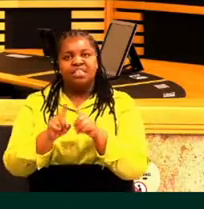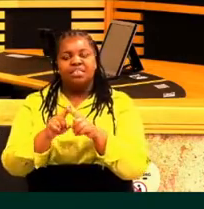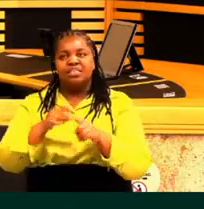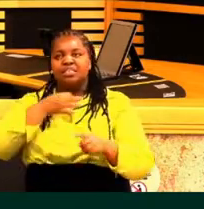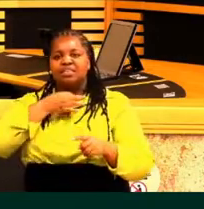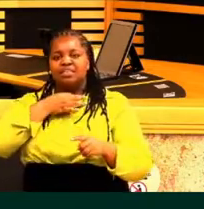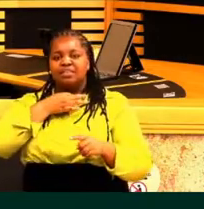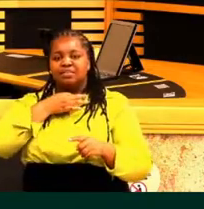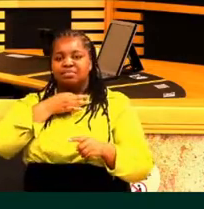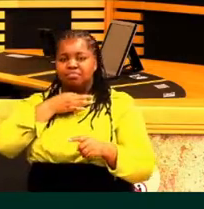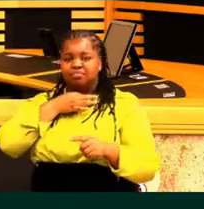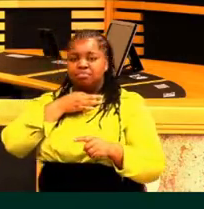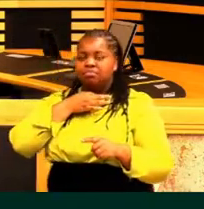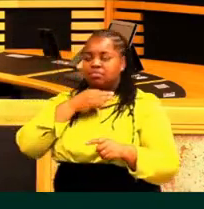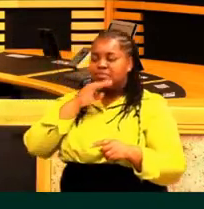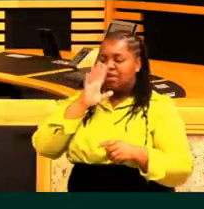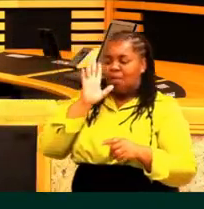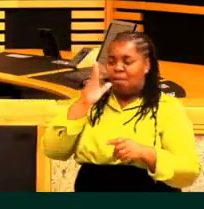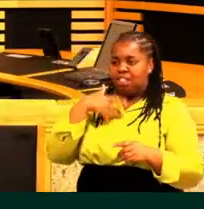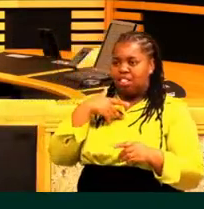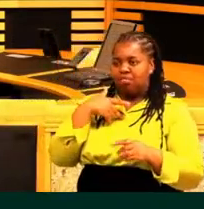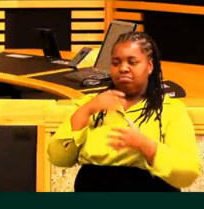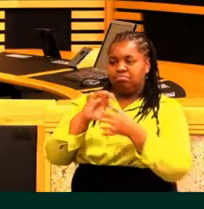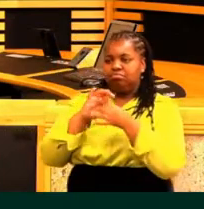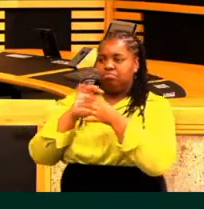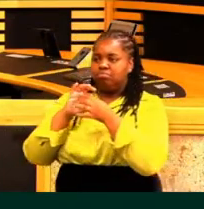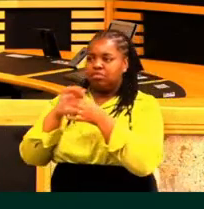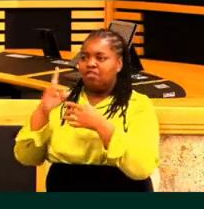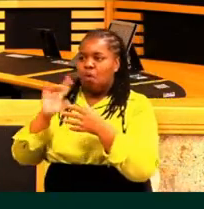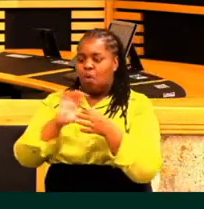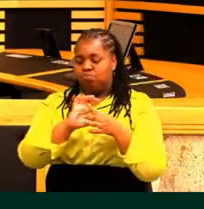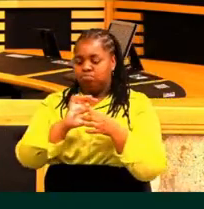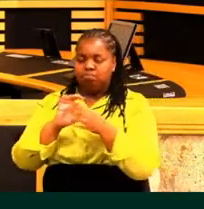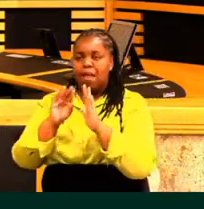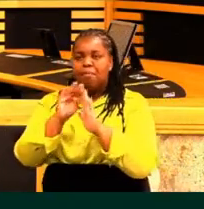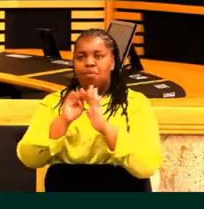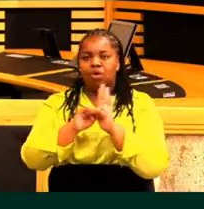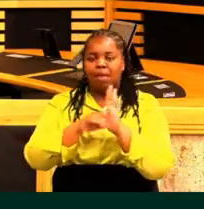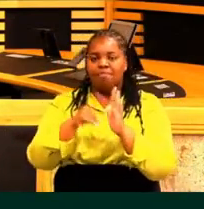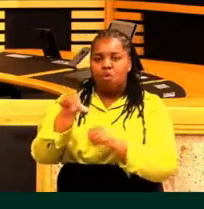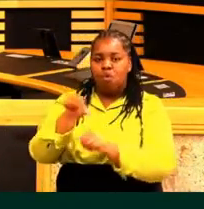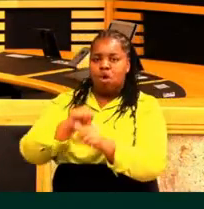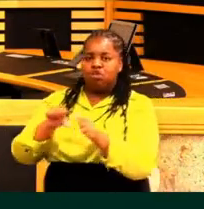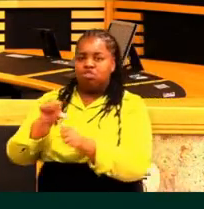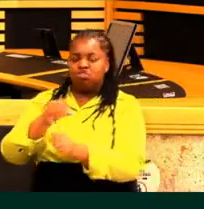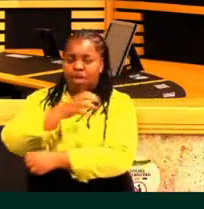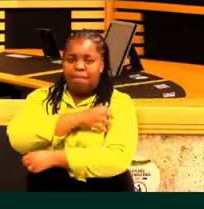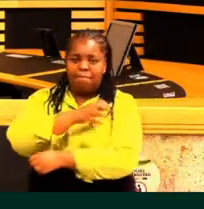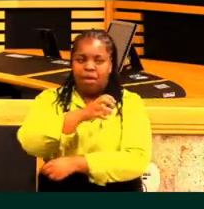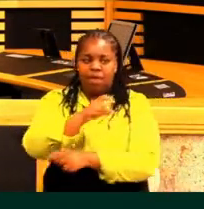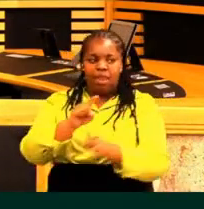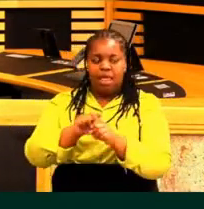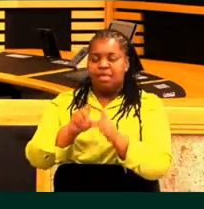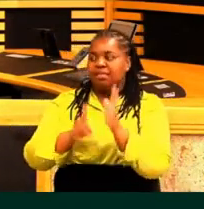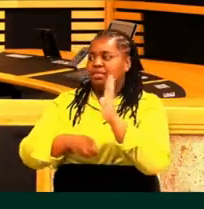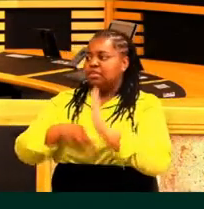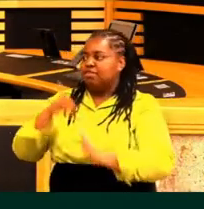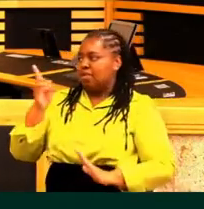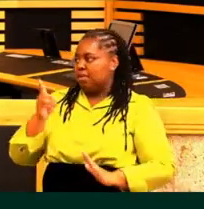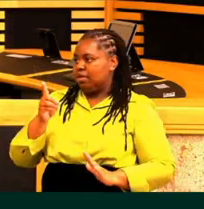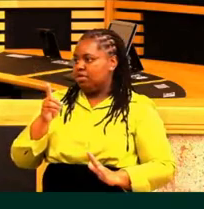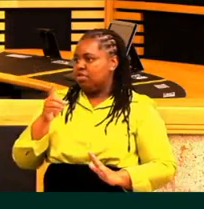for efficient and relevant programs for youth social economic empowerment and development and leveraging